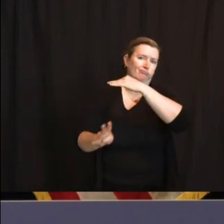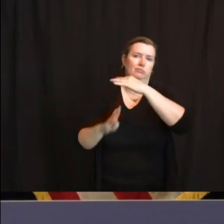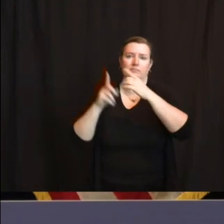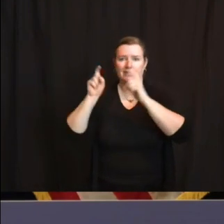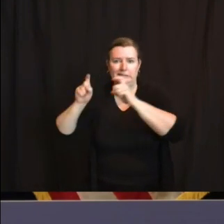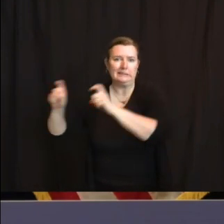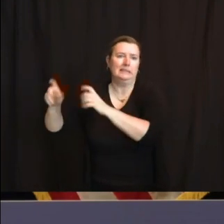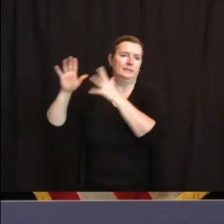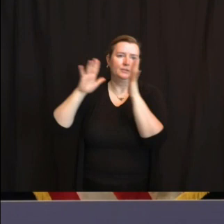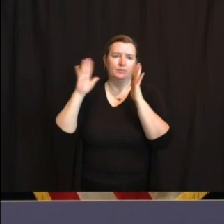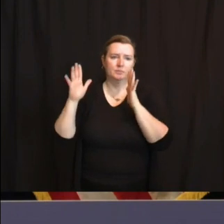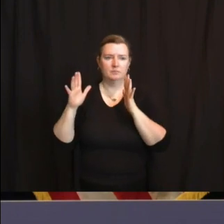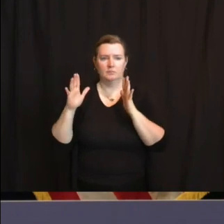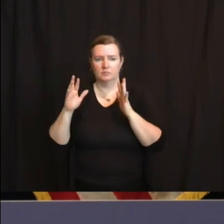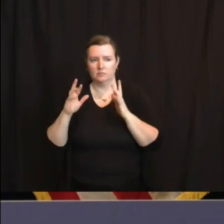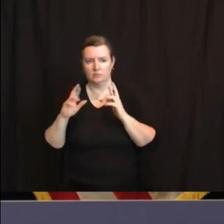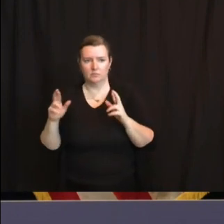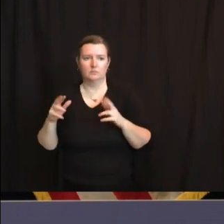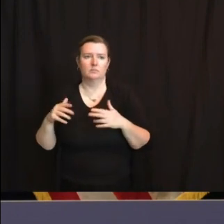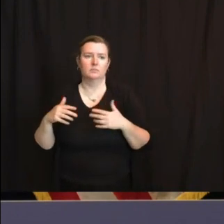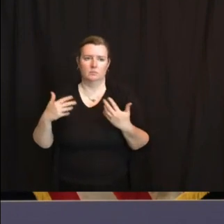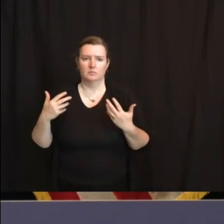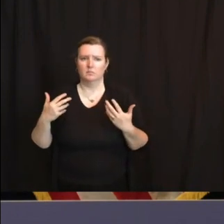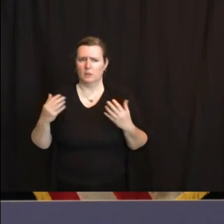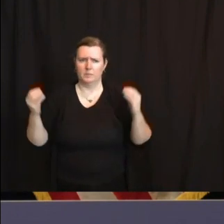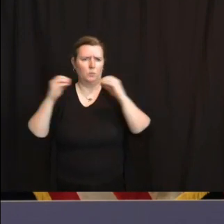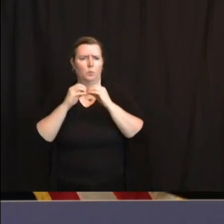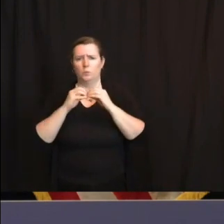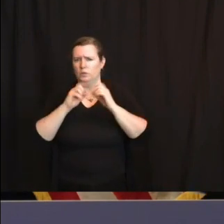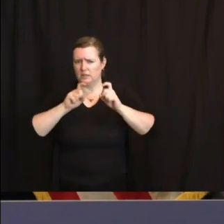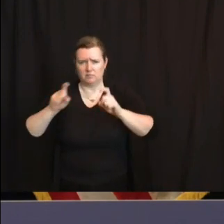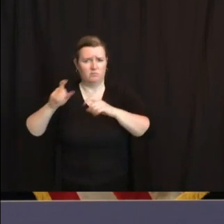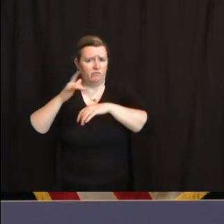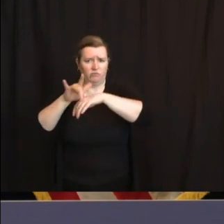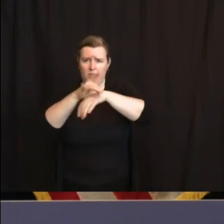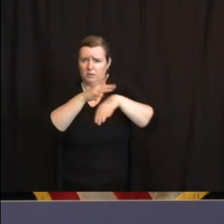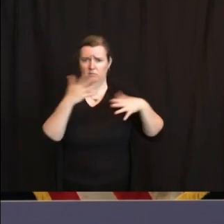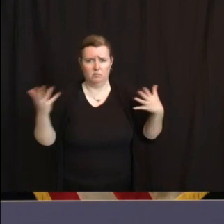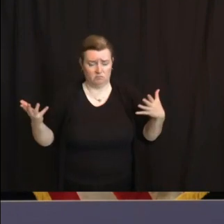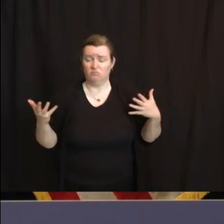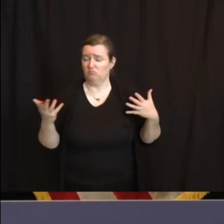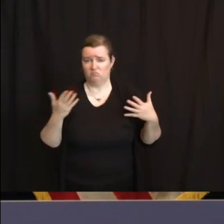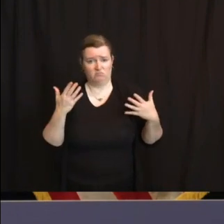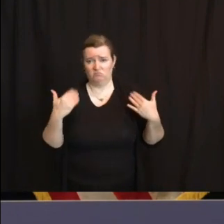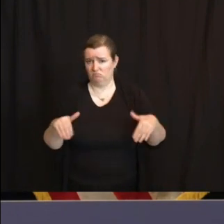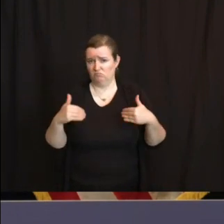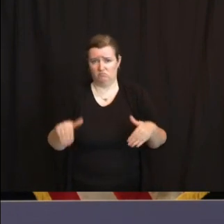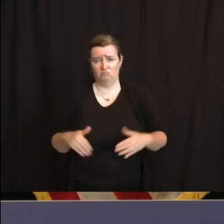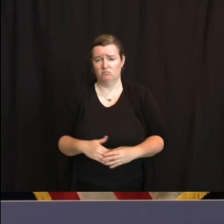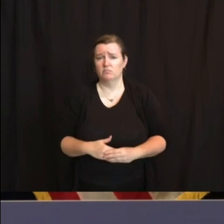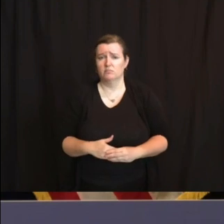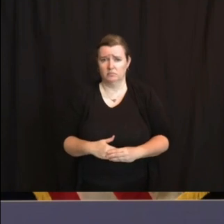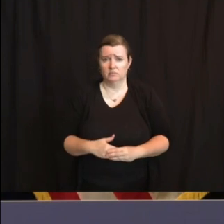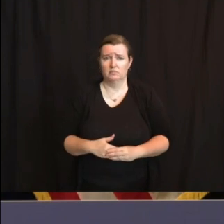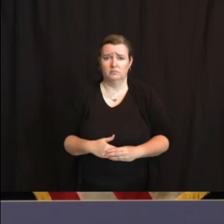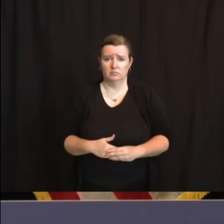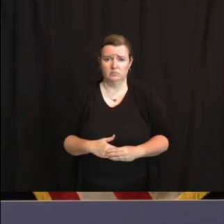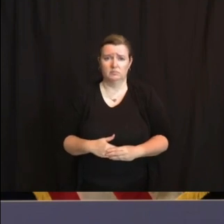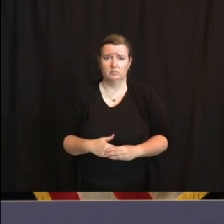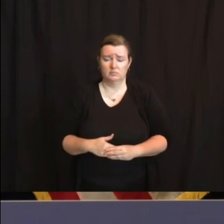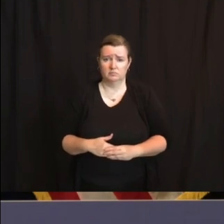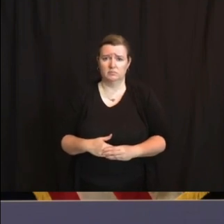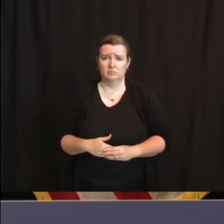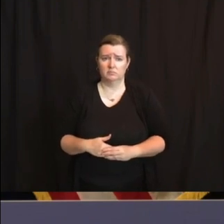to announcing. And I think it's worthwhile you and I talked to a hierarchy of the priorities